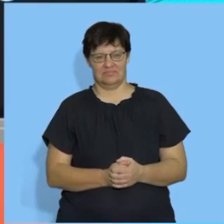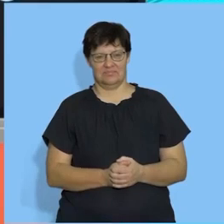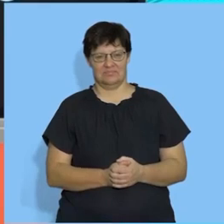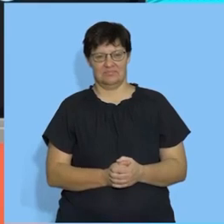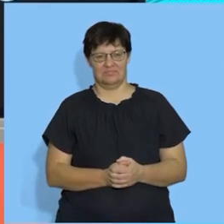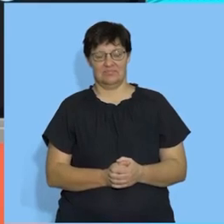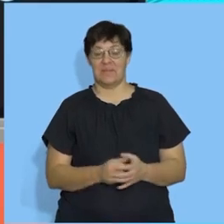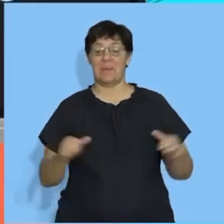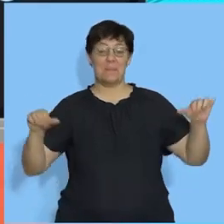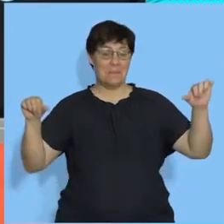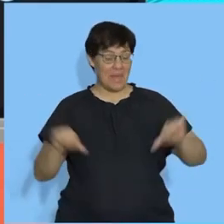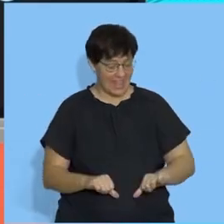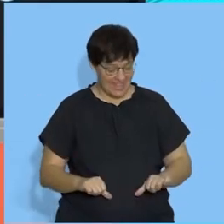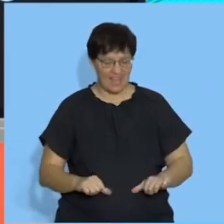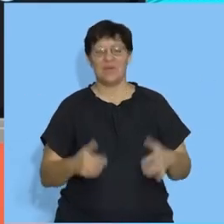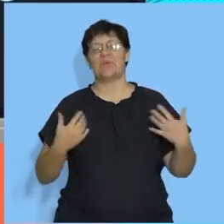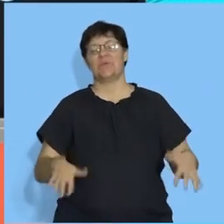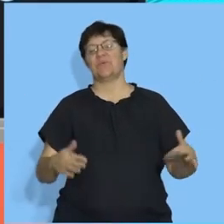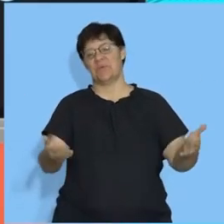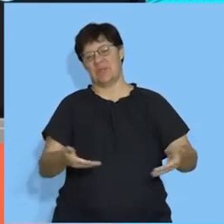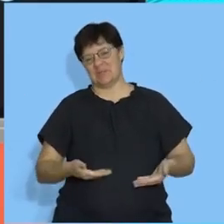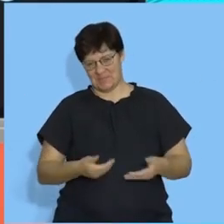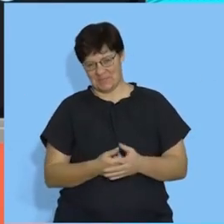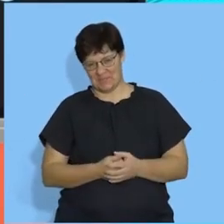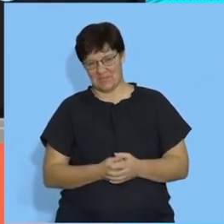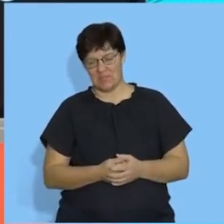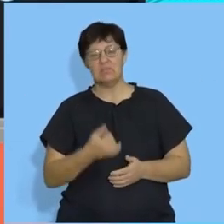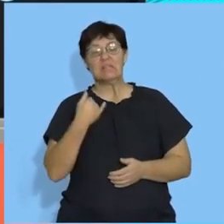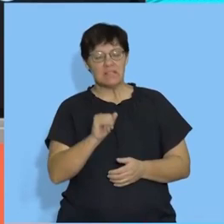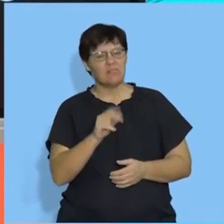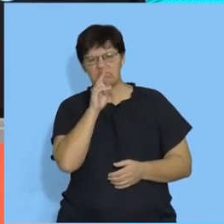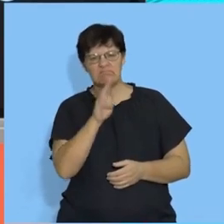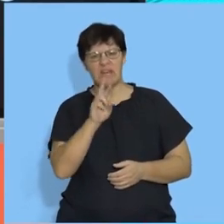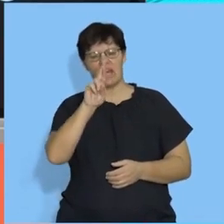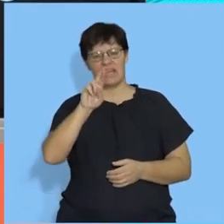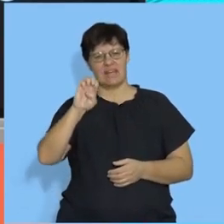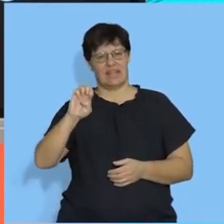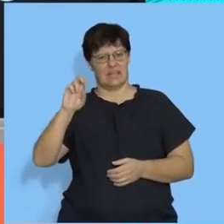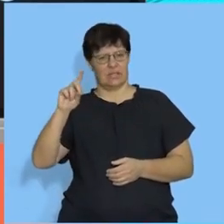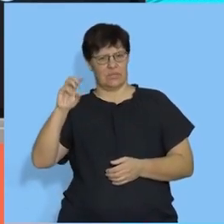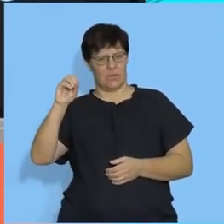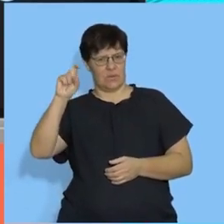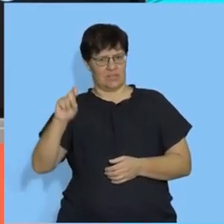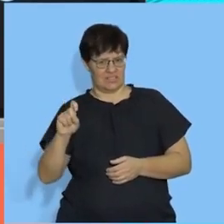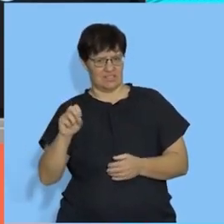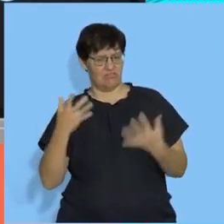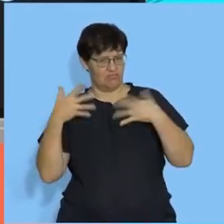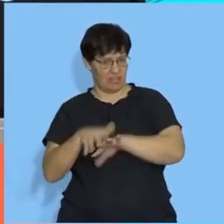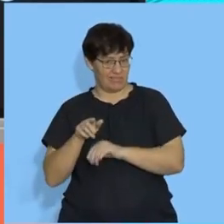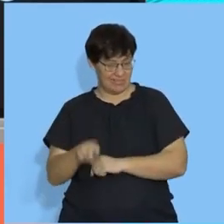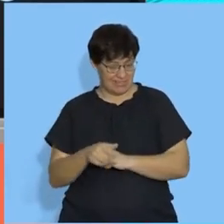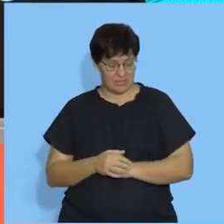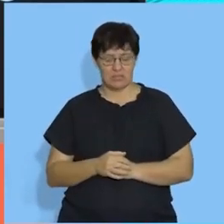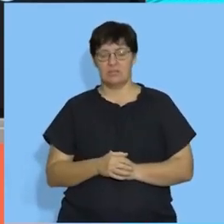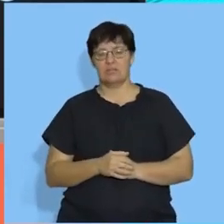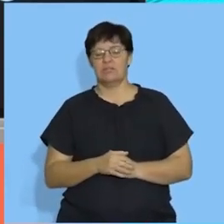Welcome back to our session. We're still talking, working with redox reactions. So we now have identified the fact that